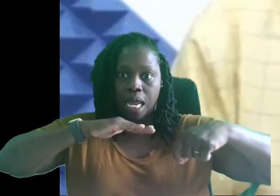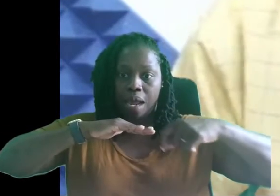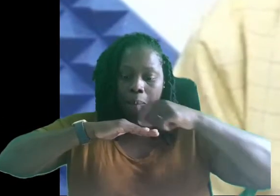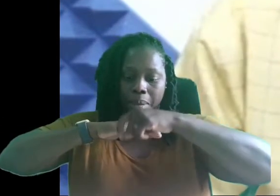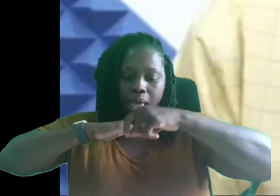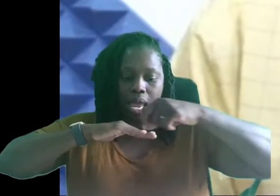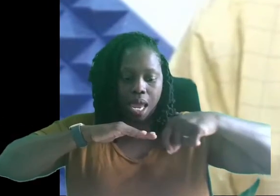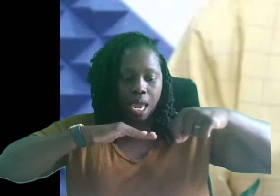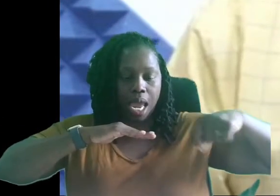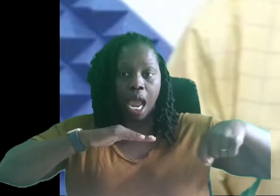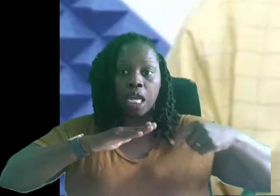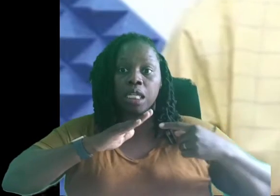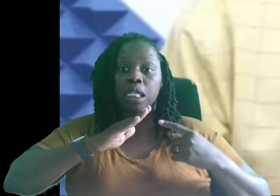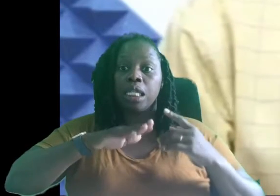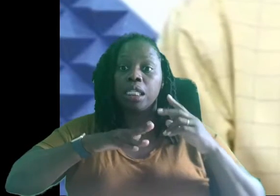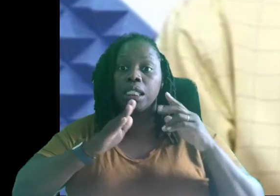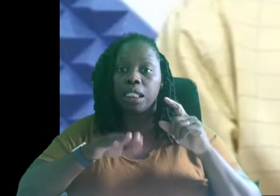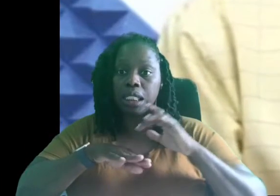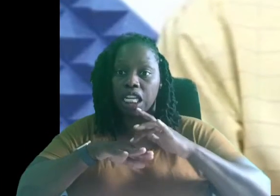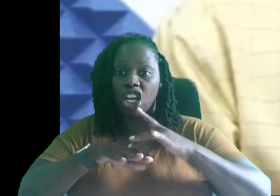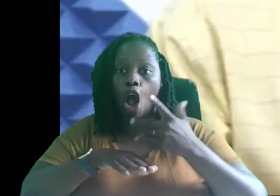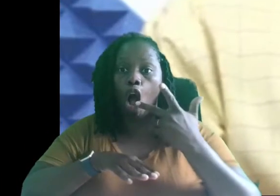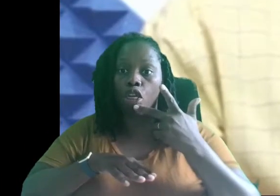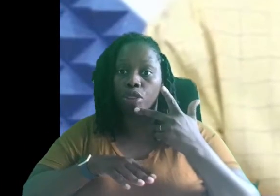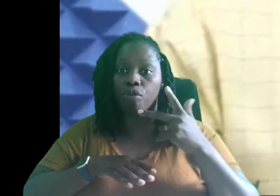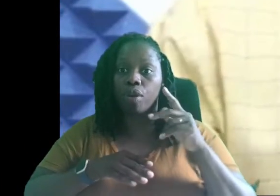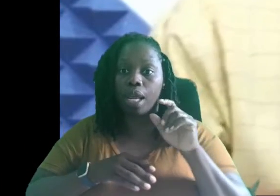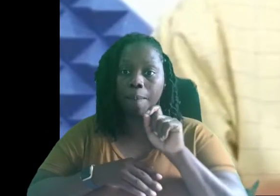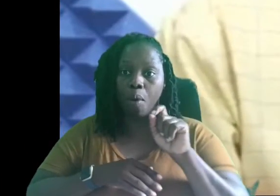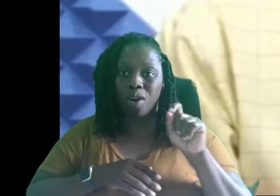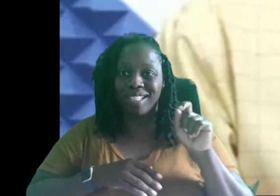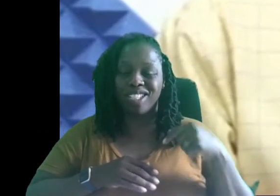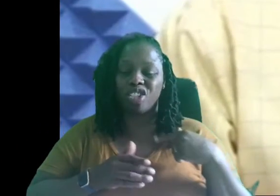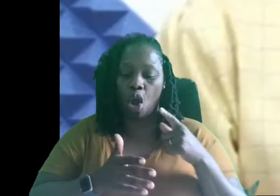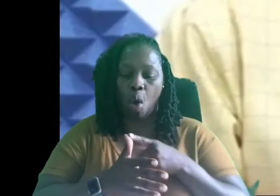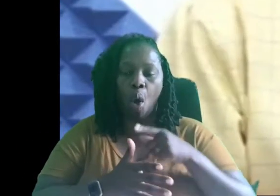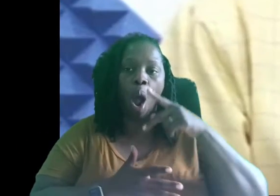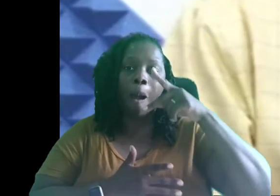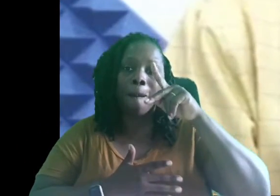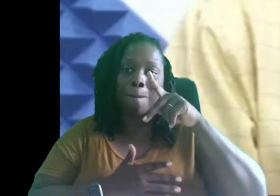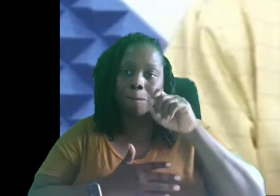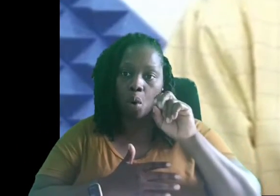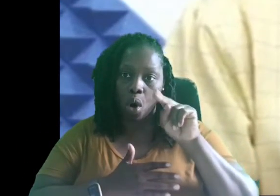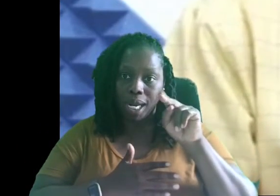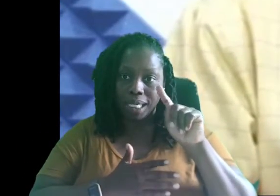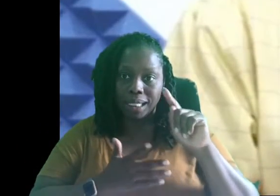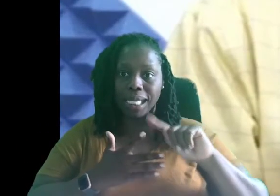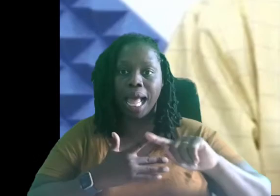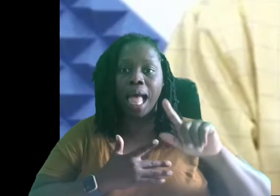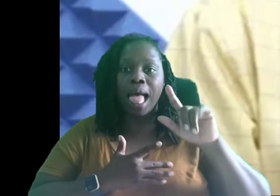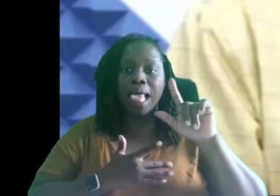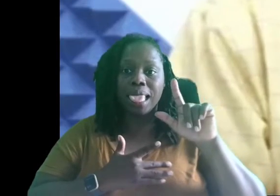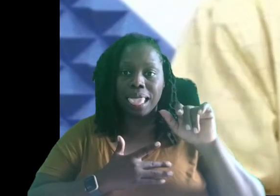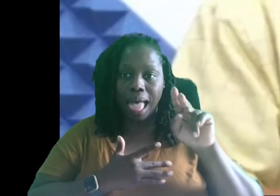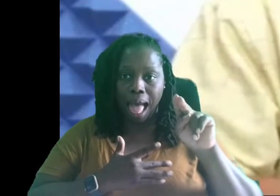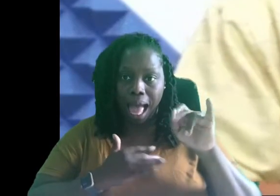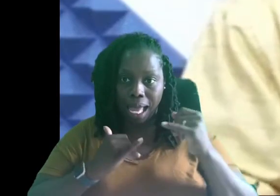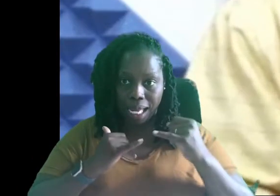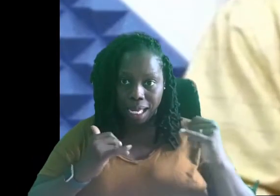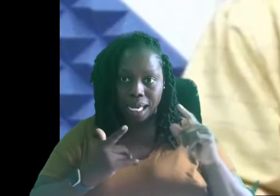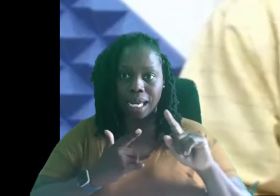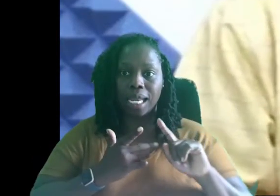So there's an introduction to our basic elements of geometry. Point, line,